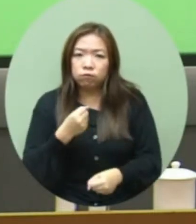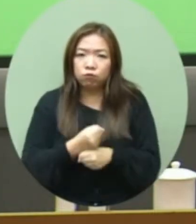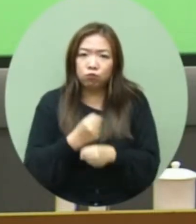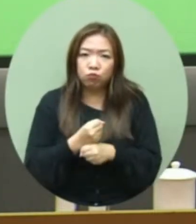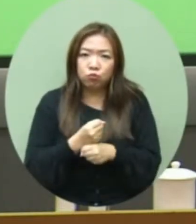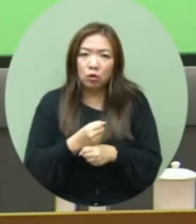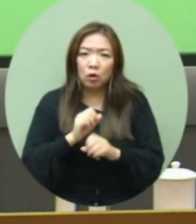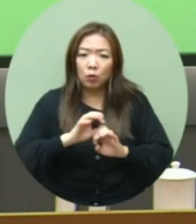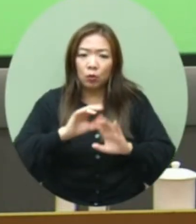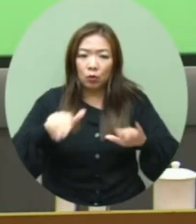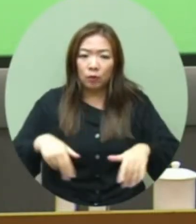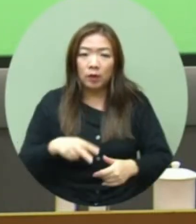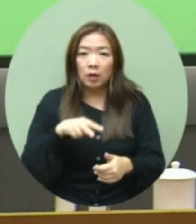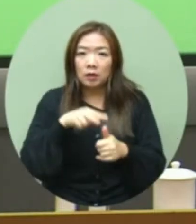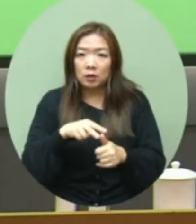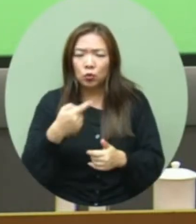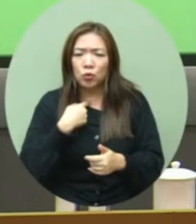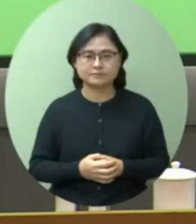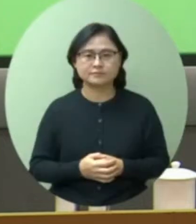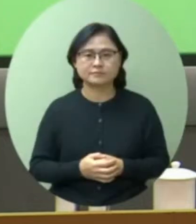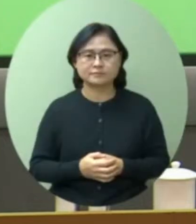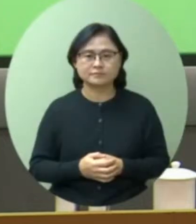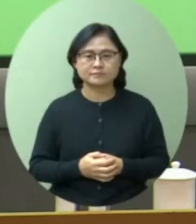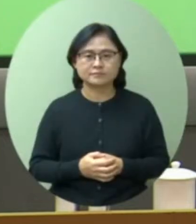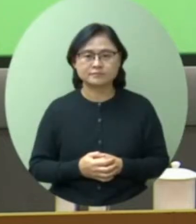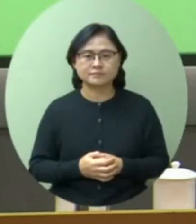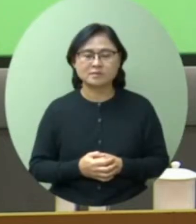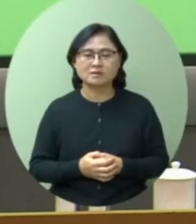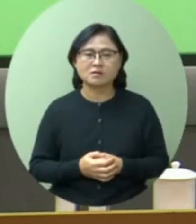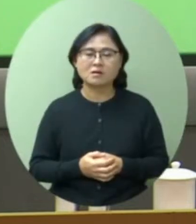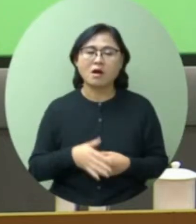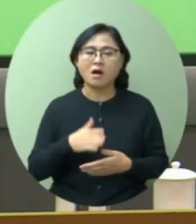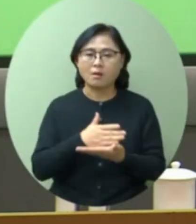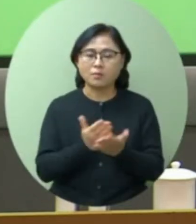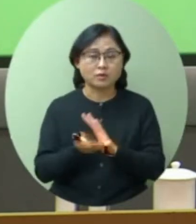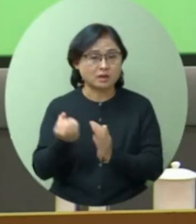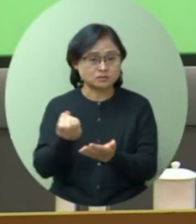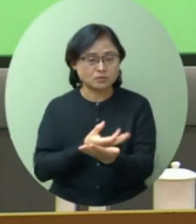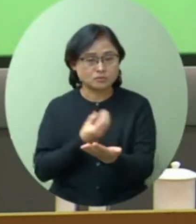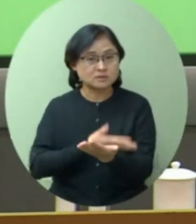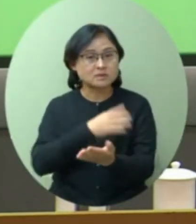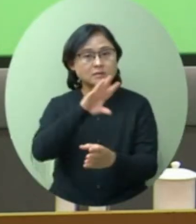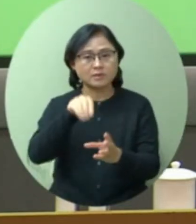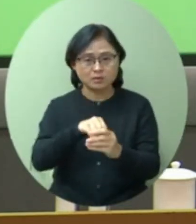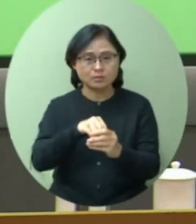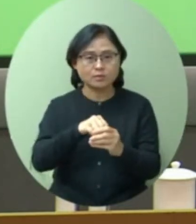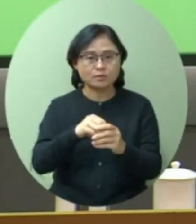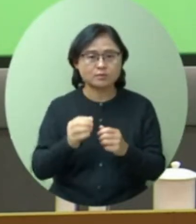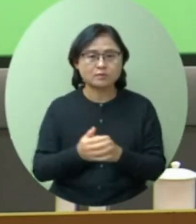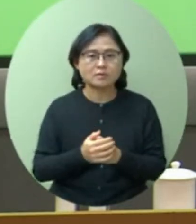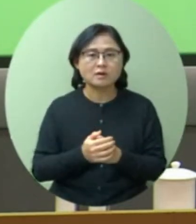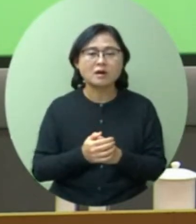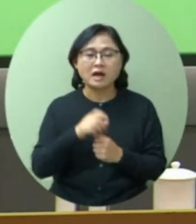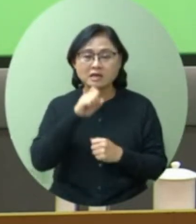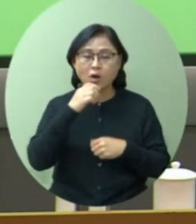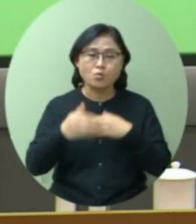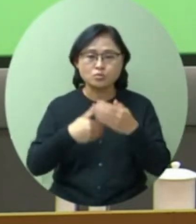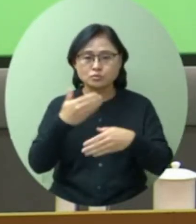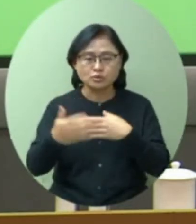share in the success of those policies, and our policies should meet people's needs. That's why we will have different